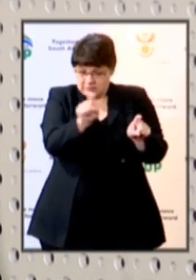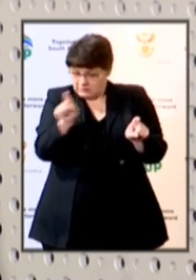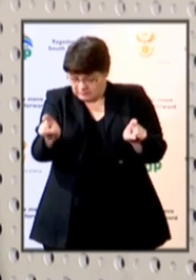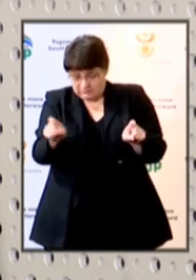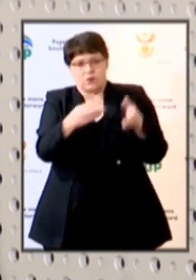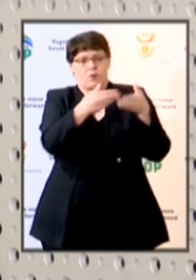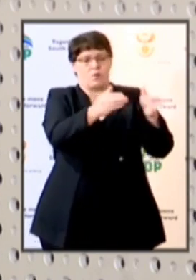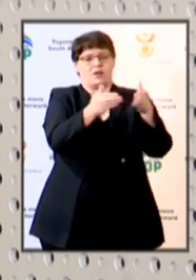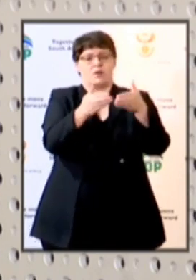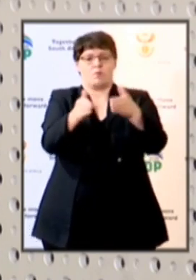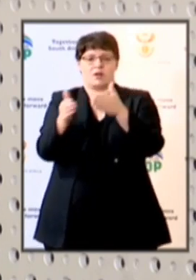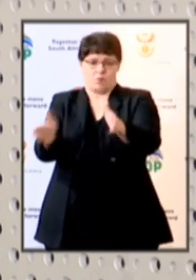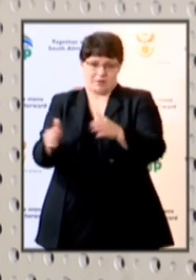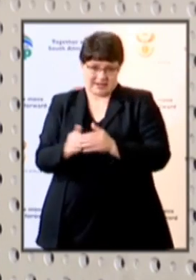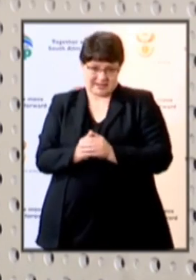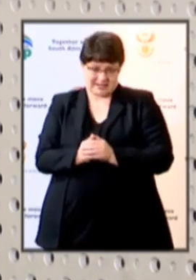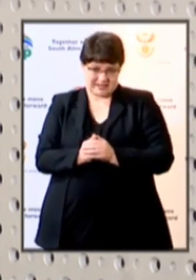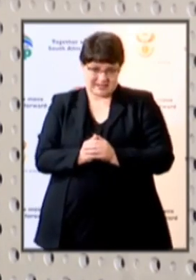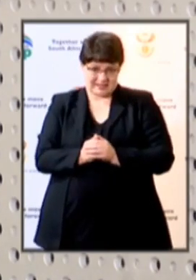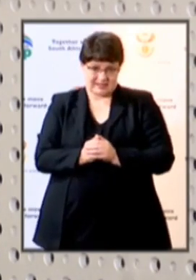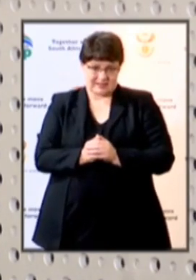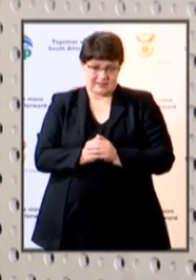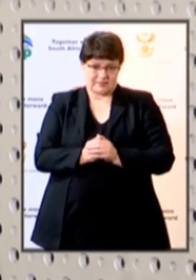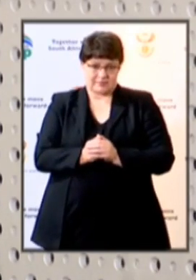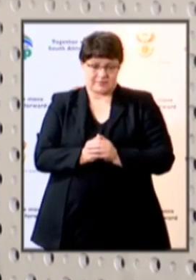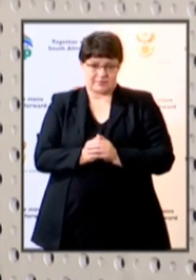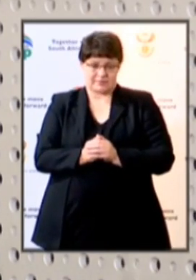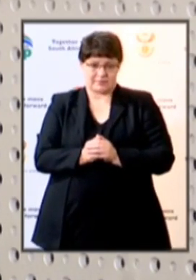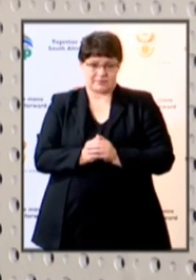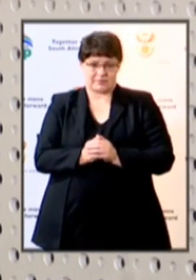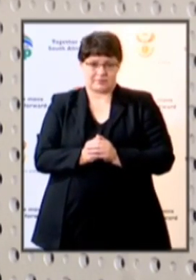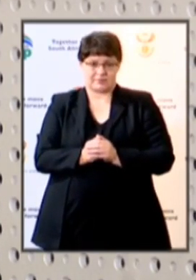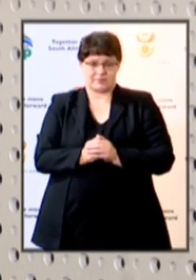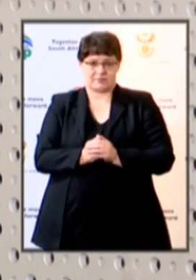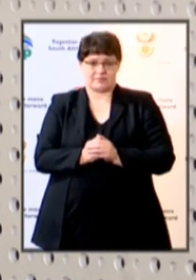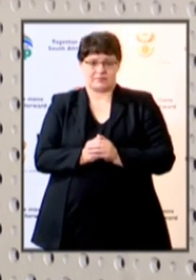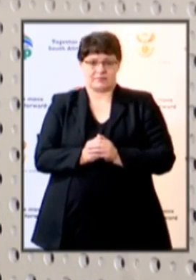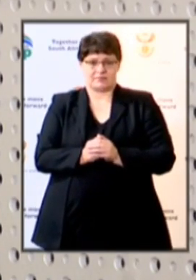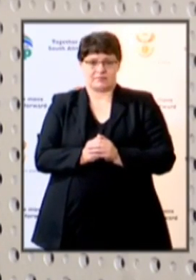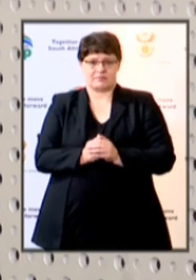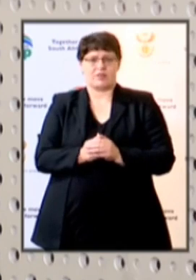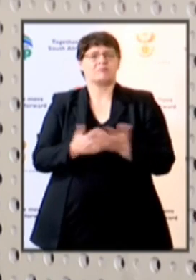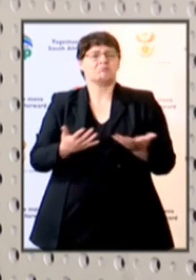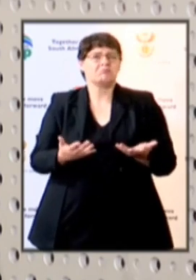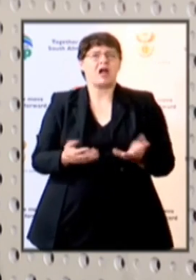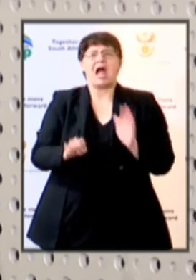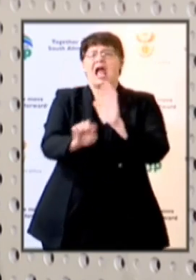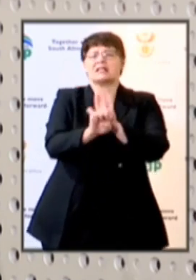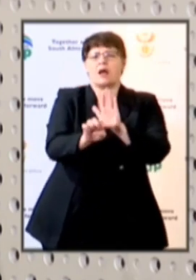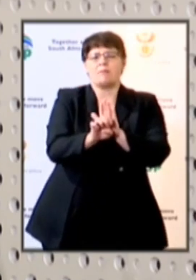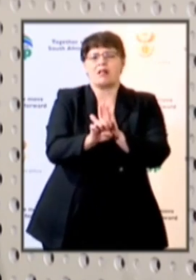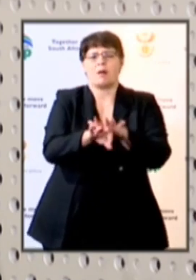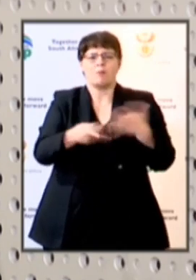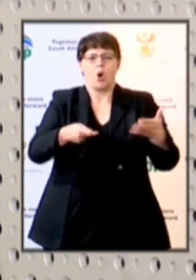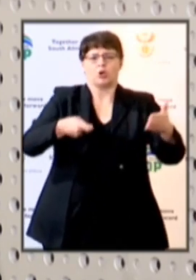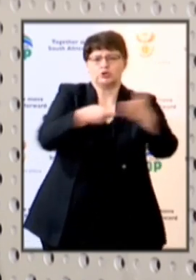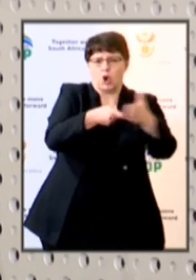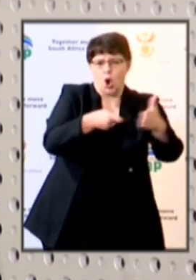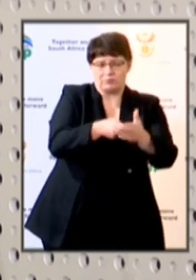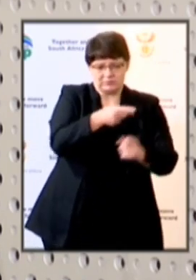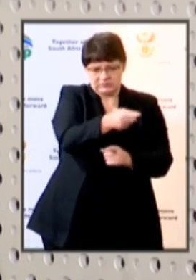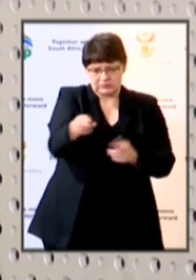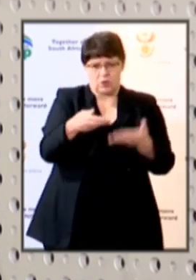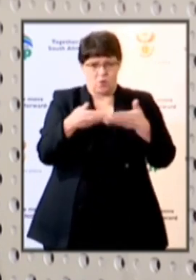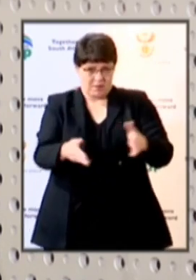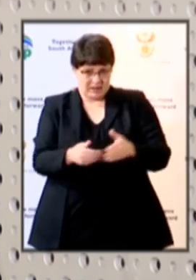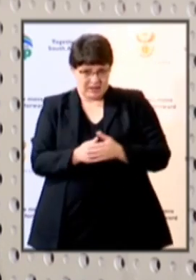We're considering a more measured reopening of more retail in order to continue